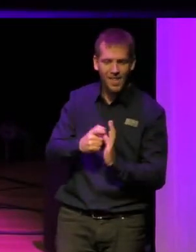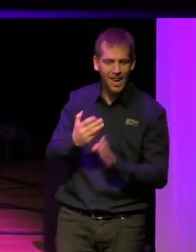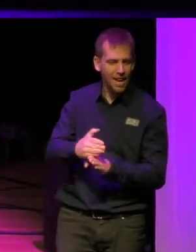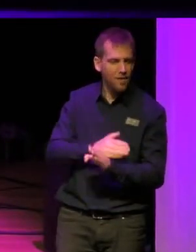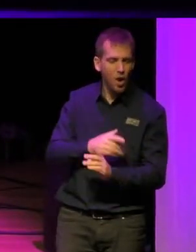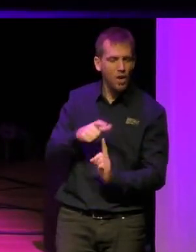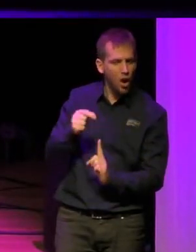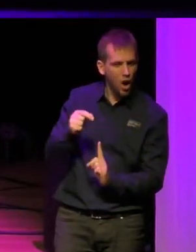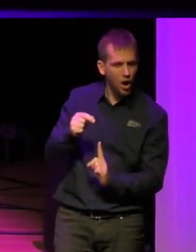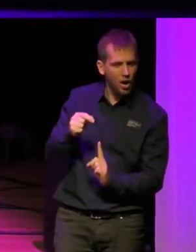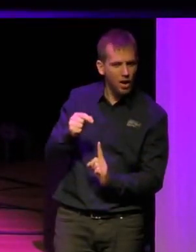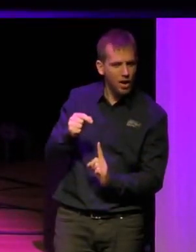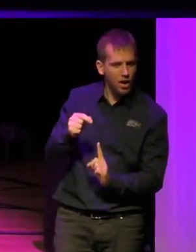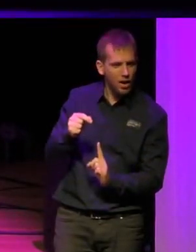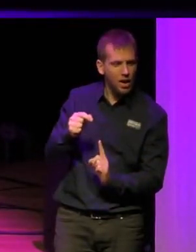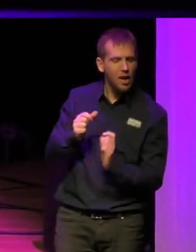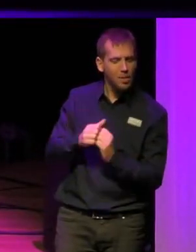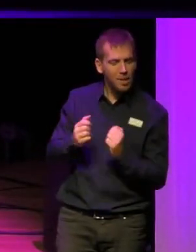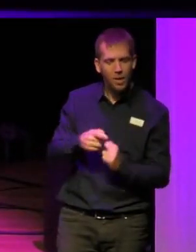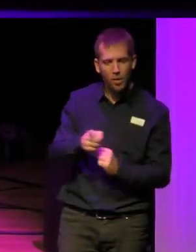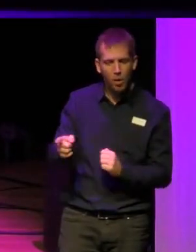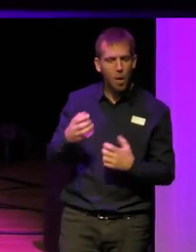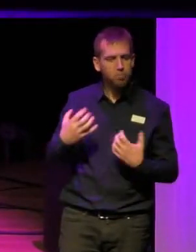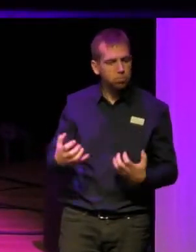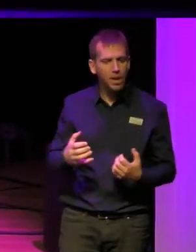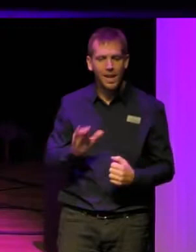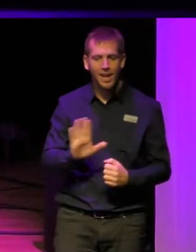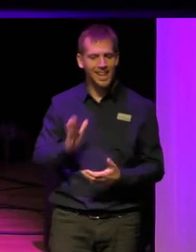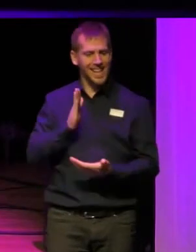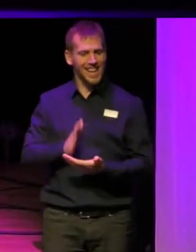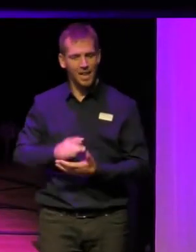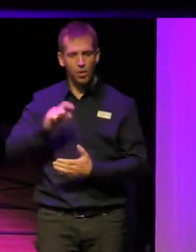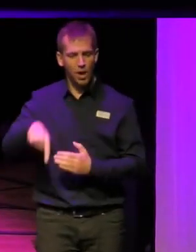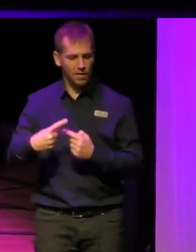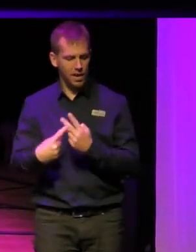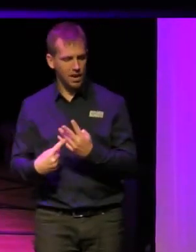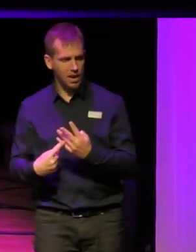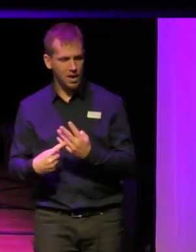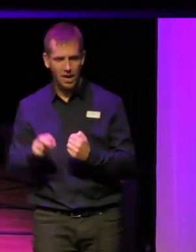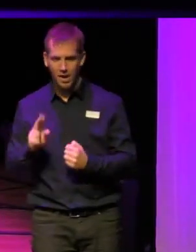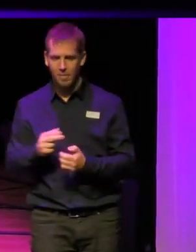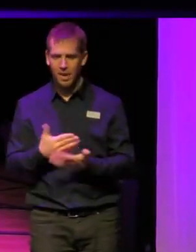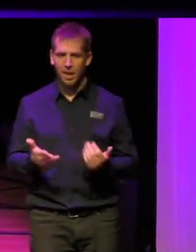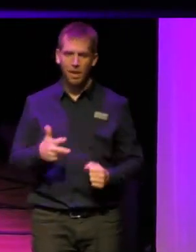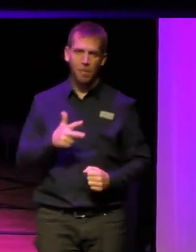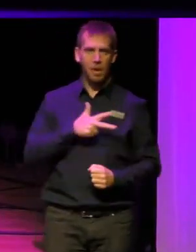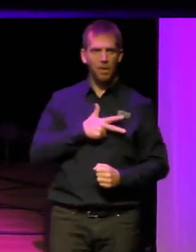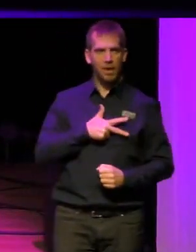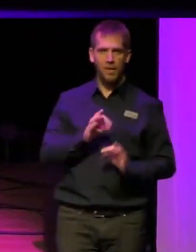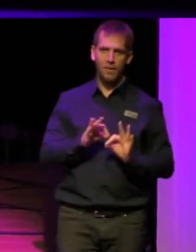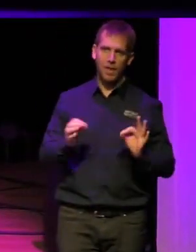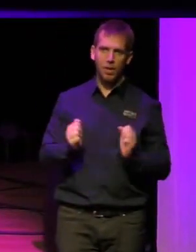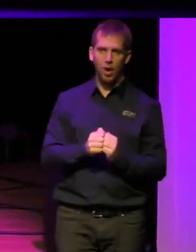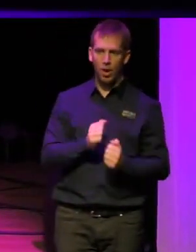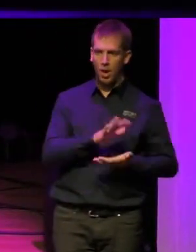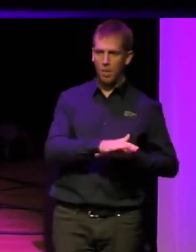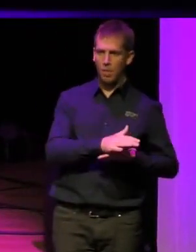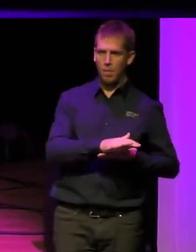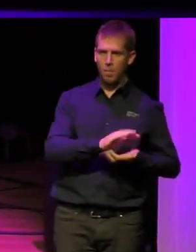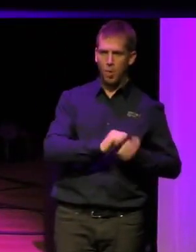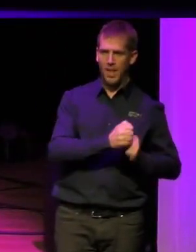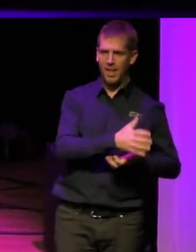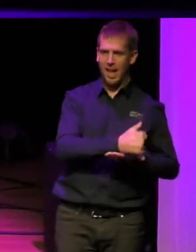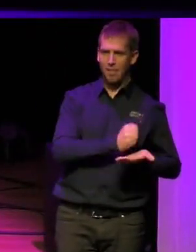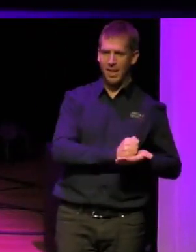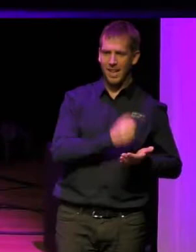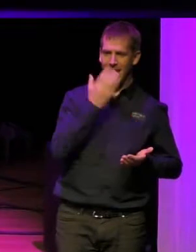right to get these things. It's not a privilege extended at